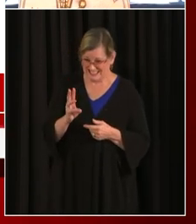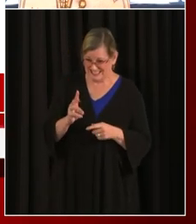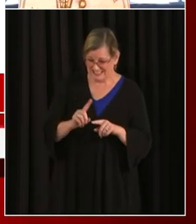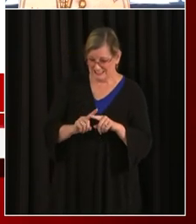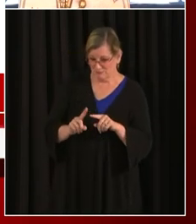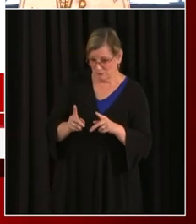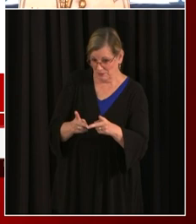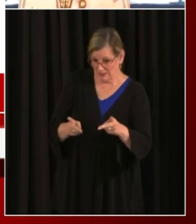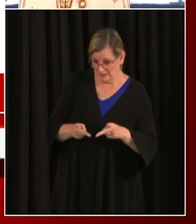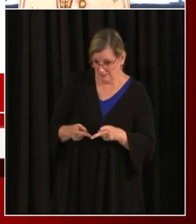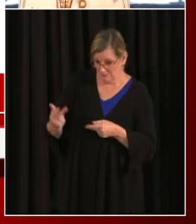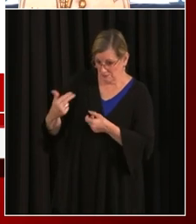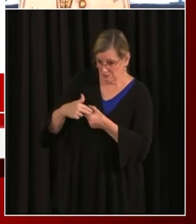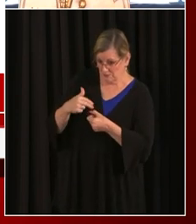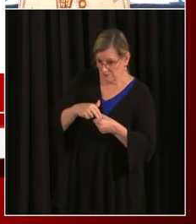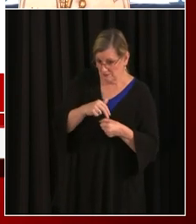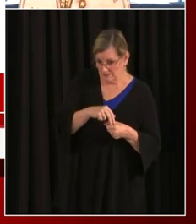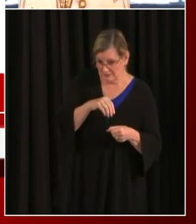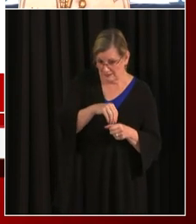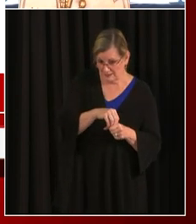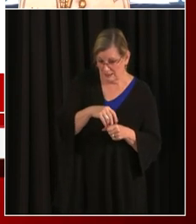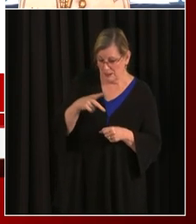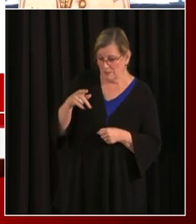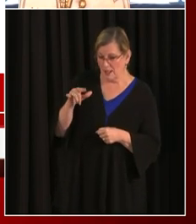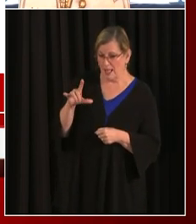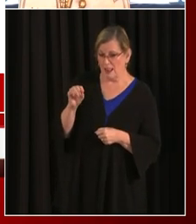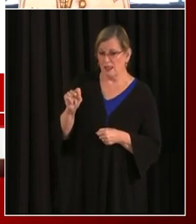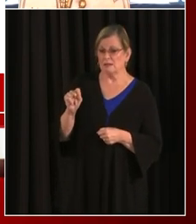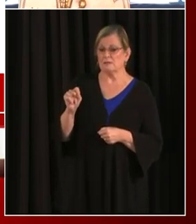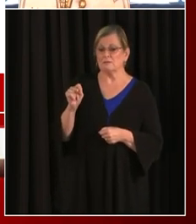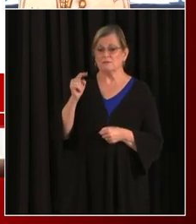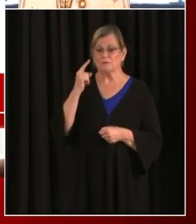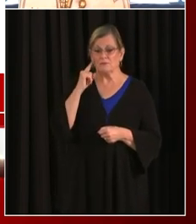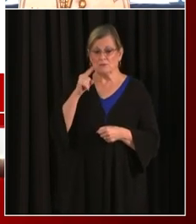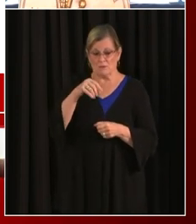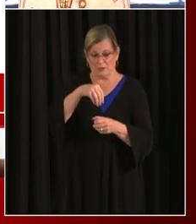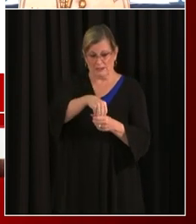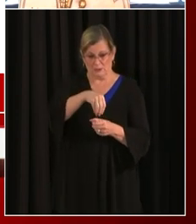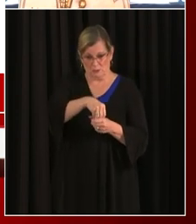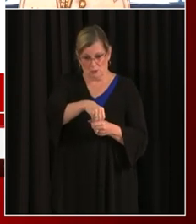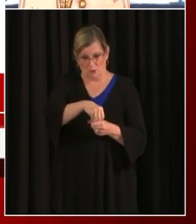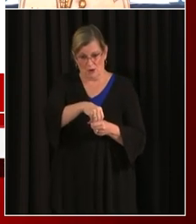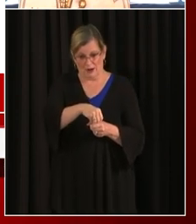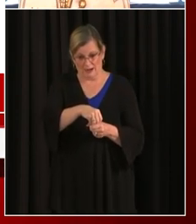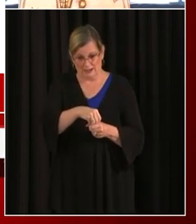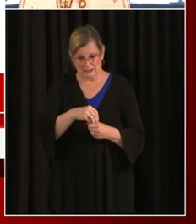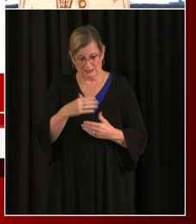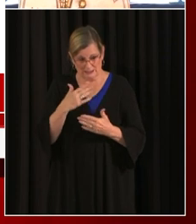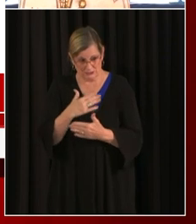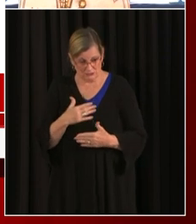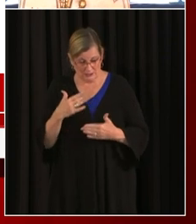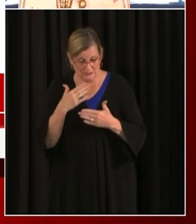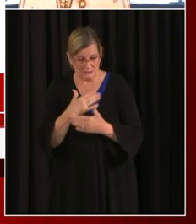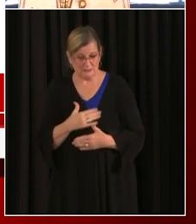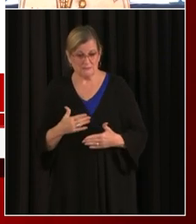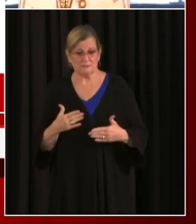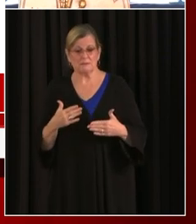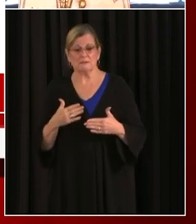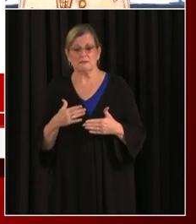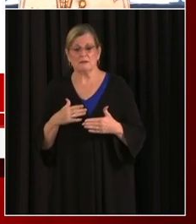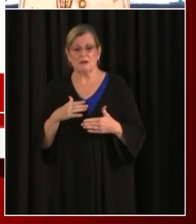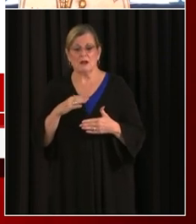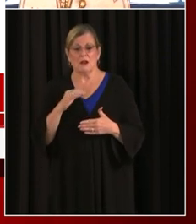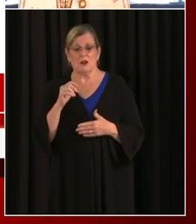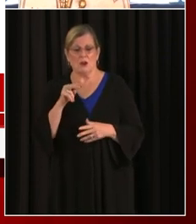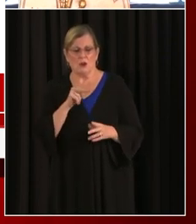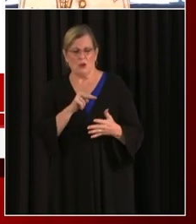pilot for indoor entertainment: City Winery, Gala Hispanic Theater, the Hamilton, the Kennedy